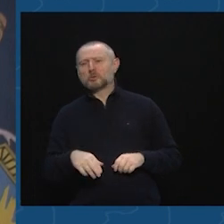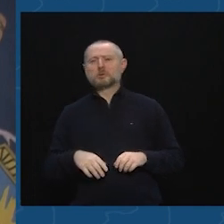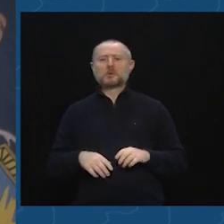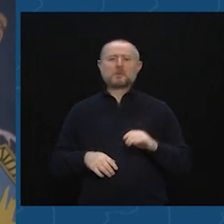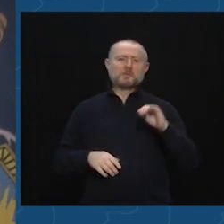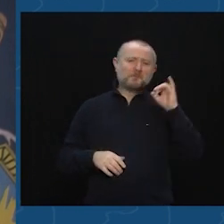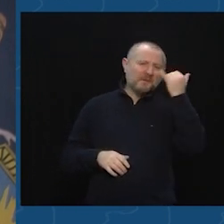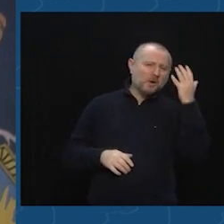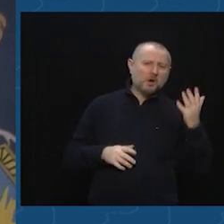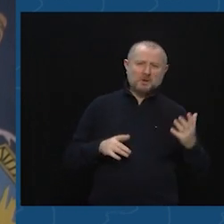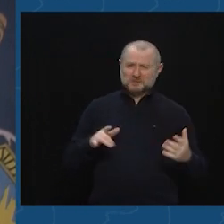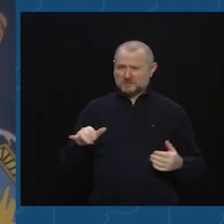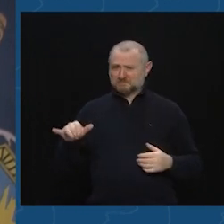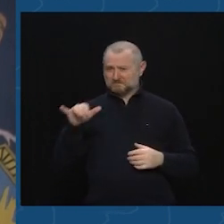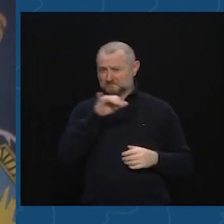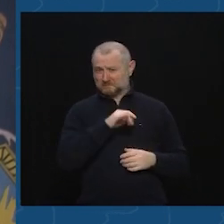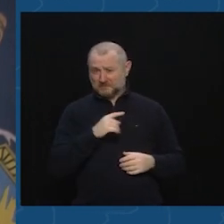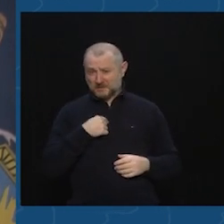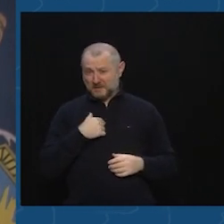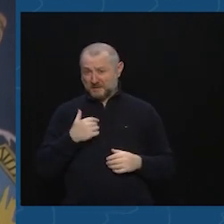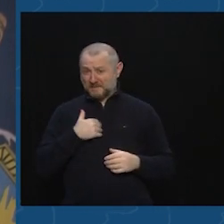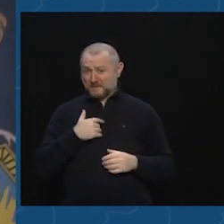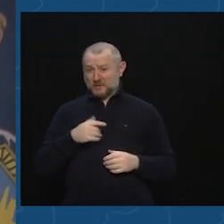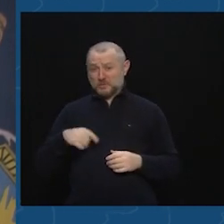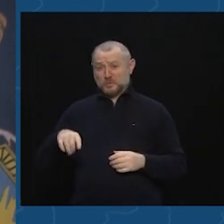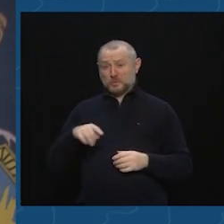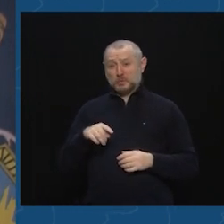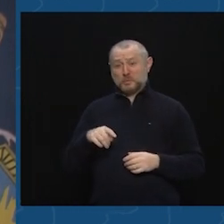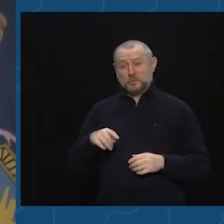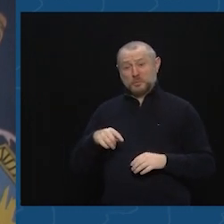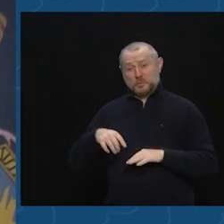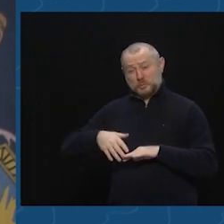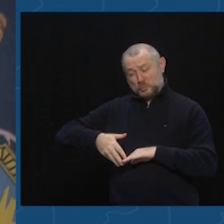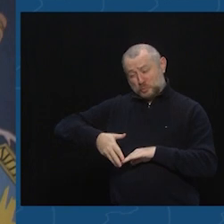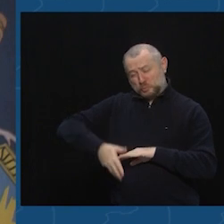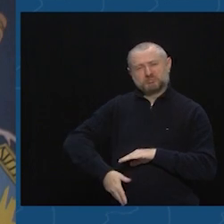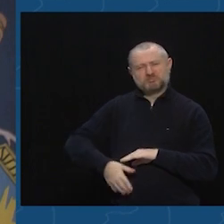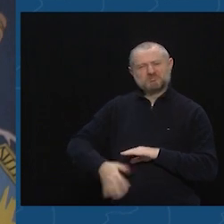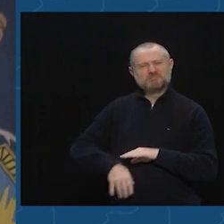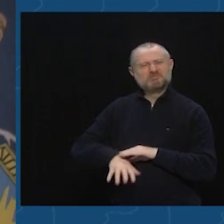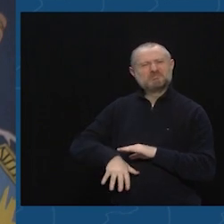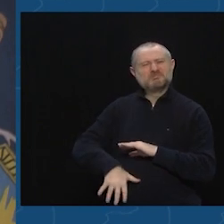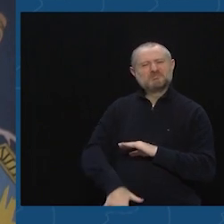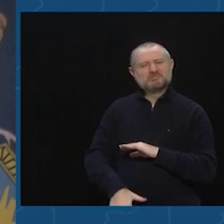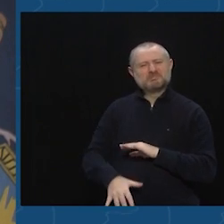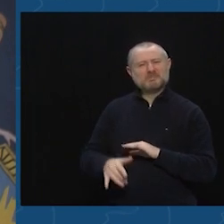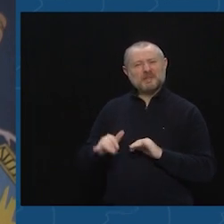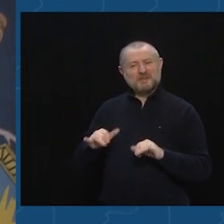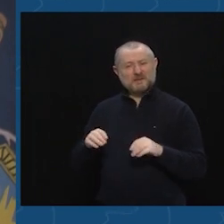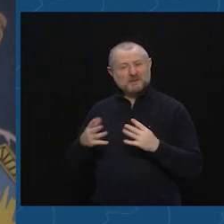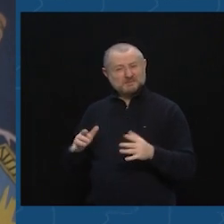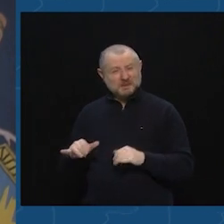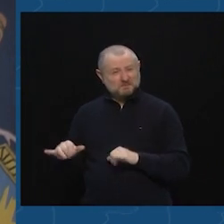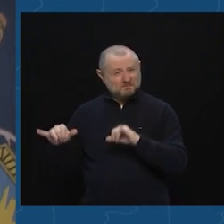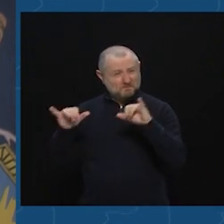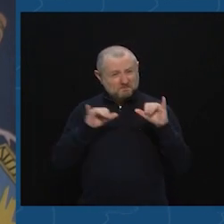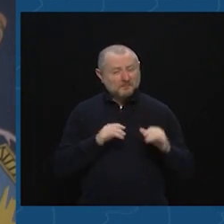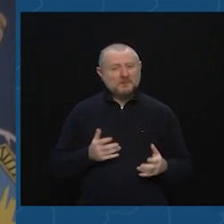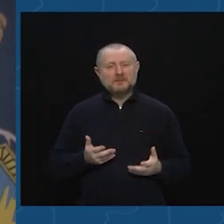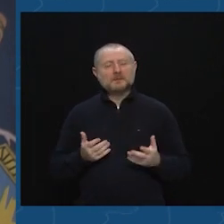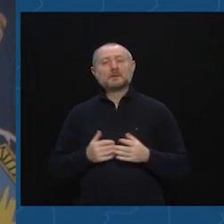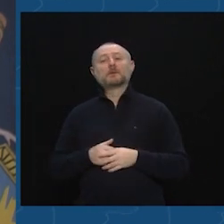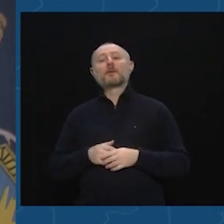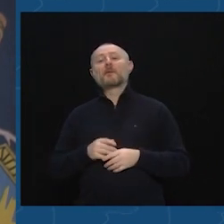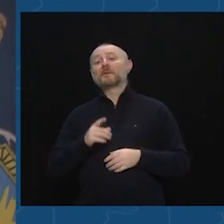root causes for what's going on? Nick, this is exactly why I'm excited about the new Office of Gun Violence Prevention